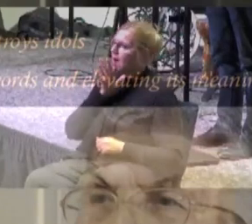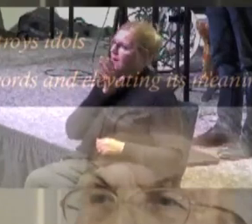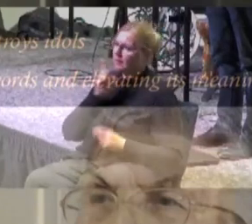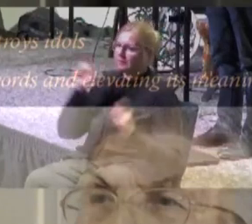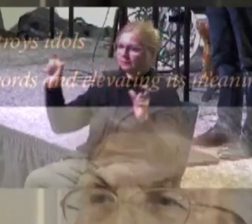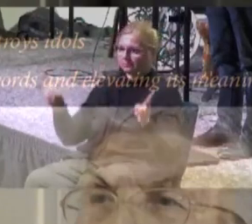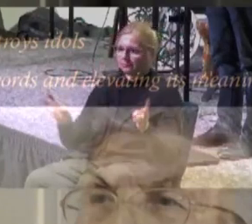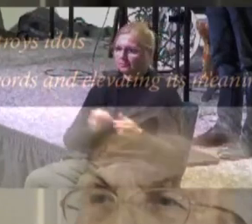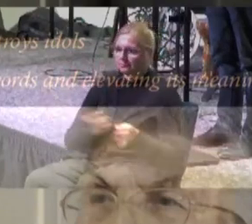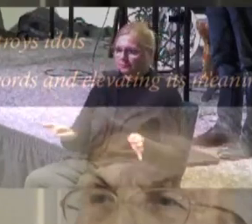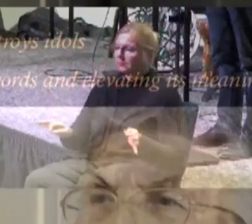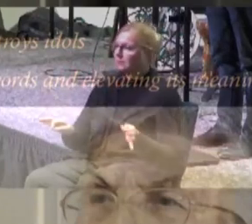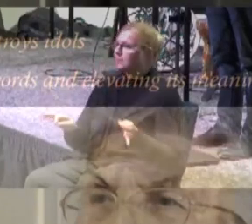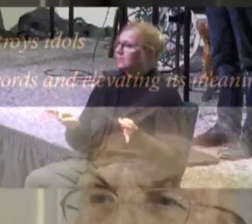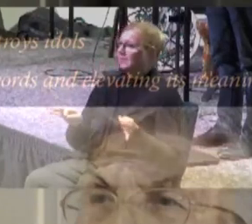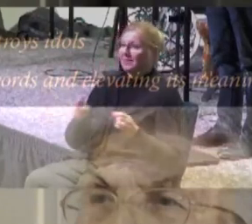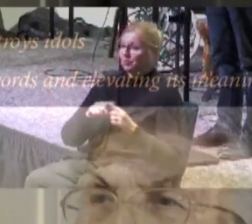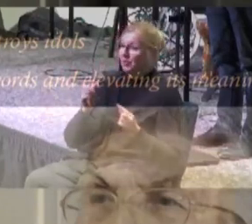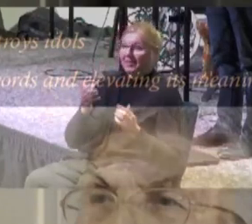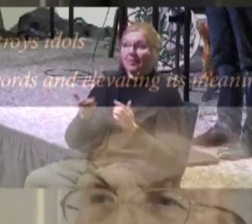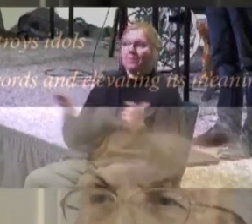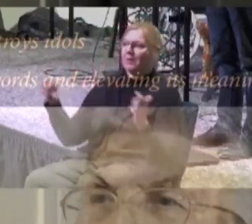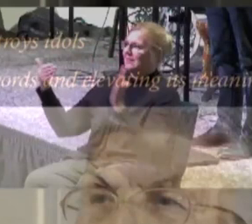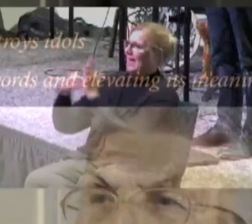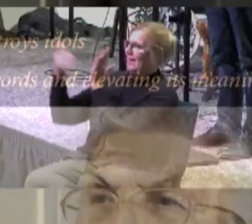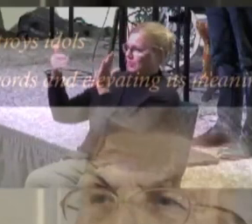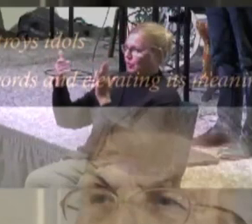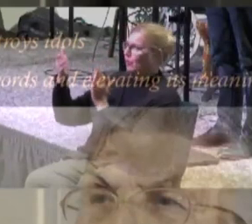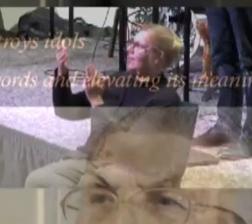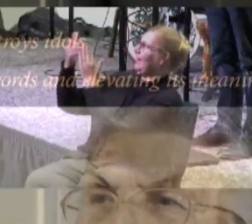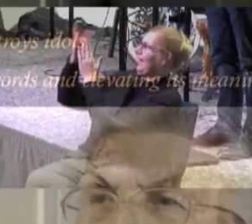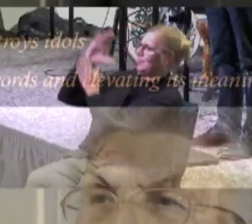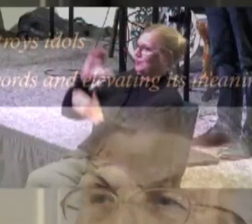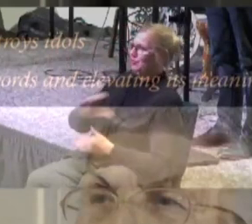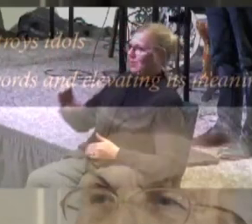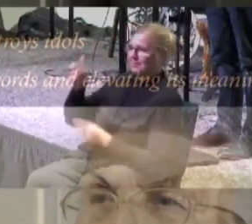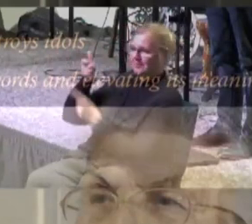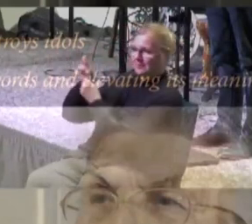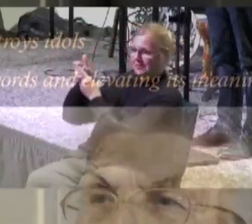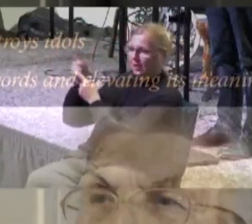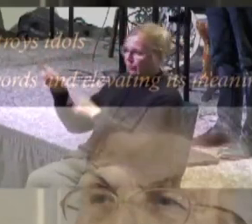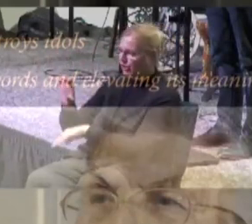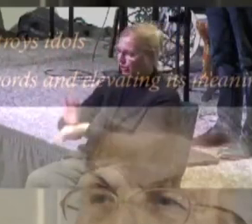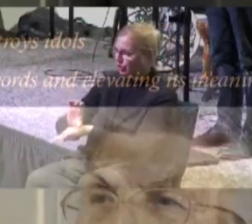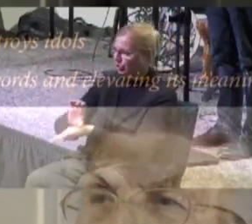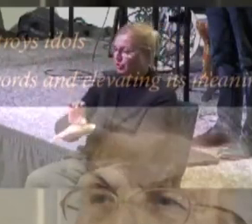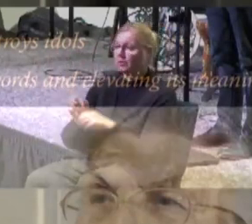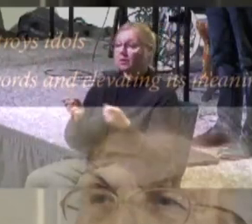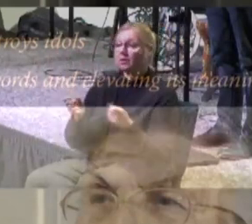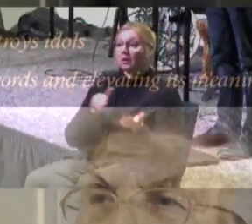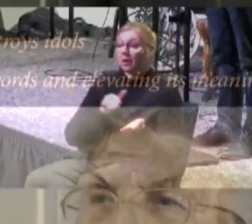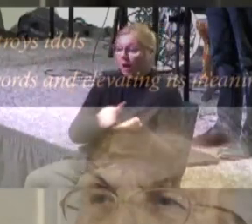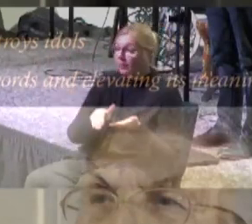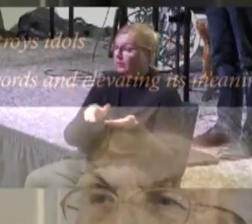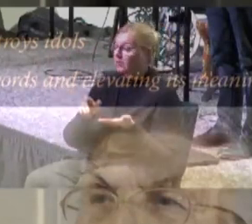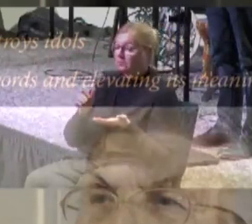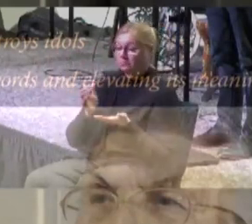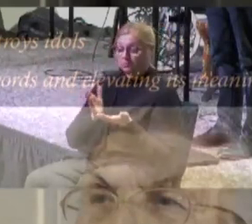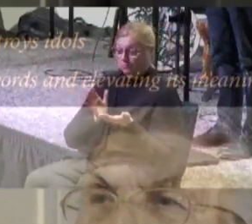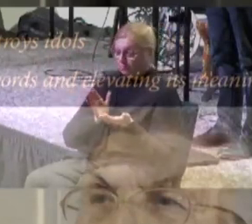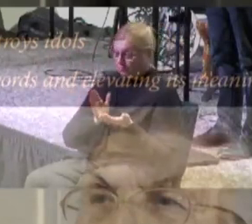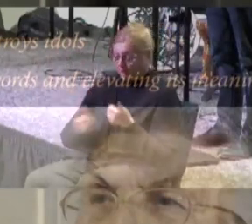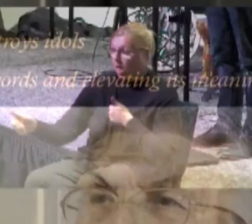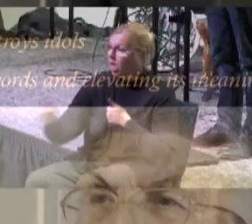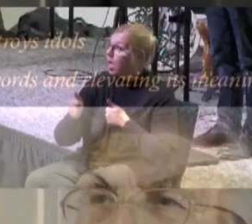greatest emissary founded by Christ himself, which is the church. In many places, by running ahead of the church, we